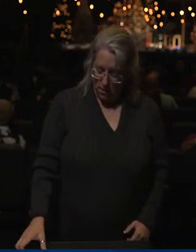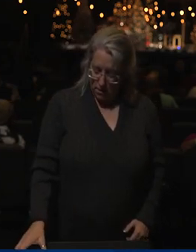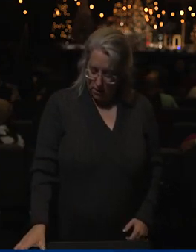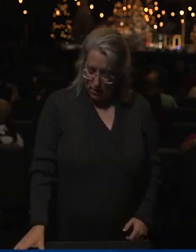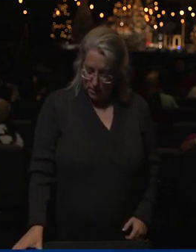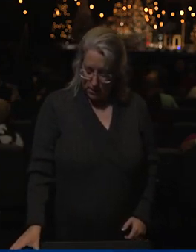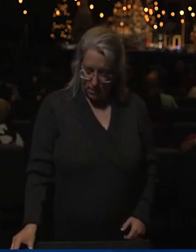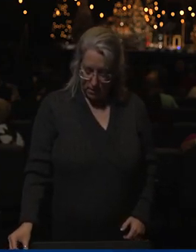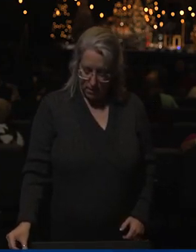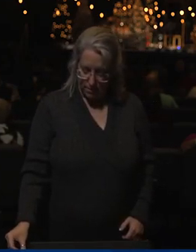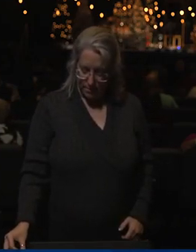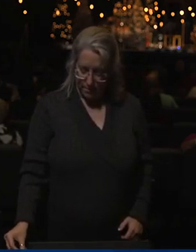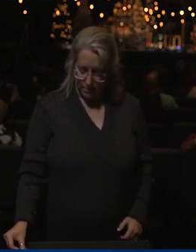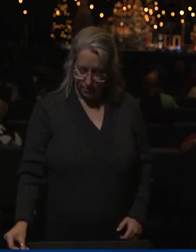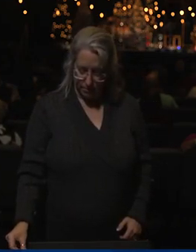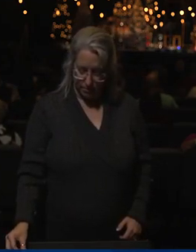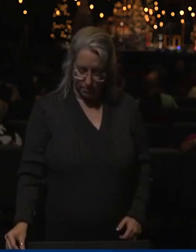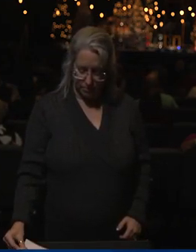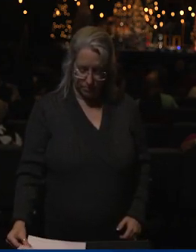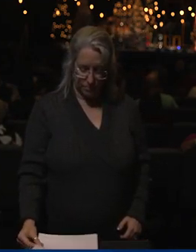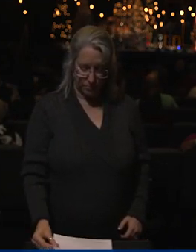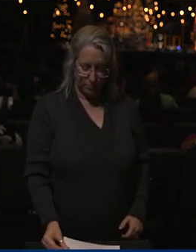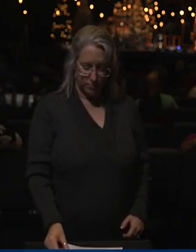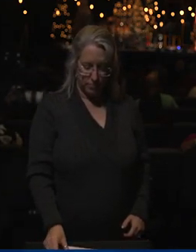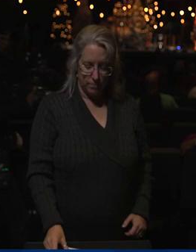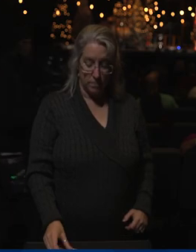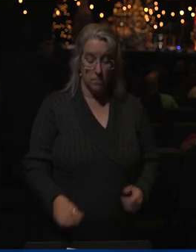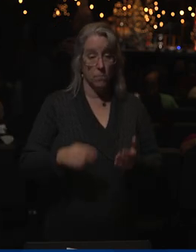A reading from John 1.